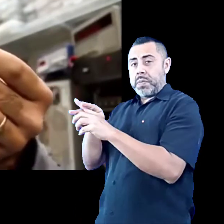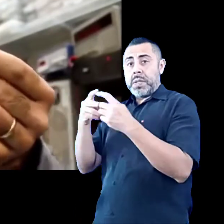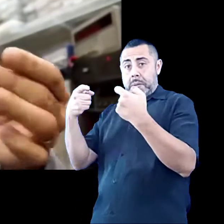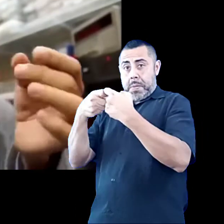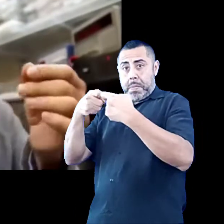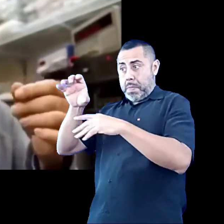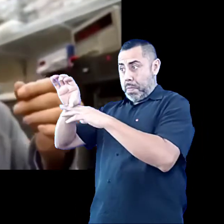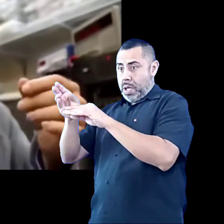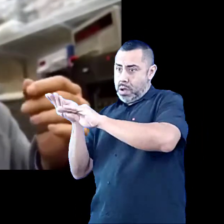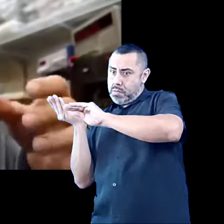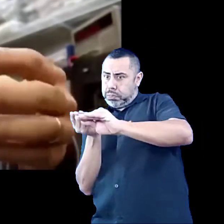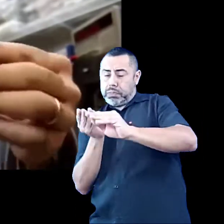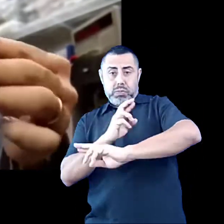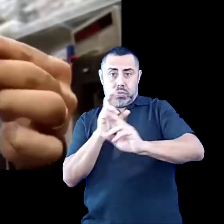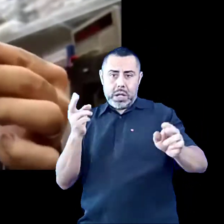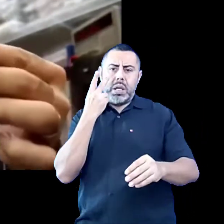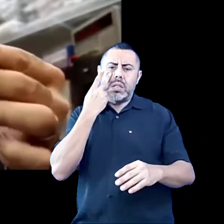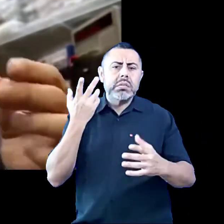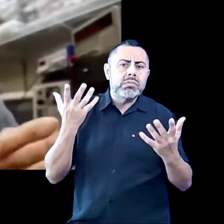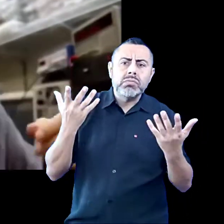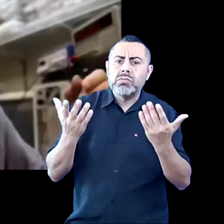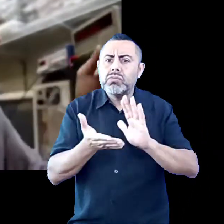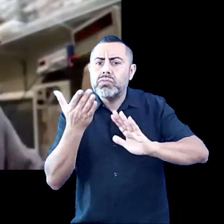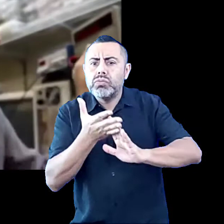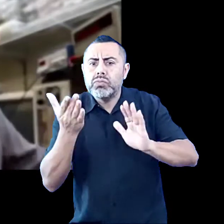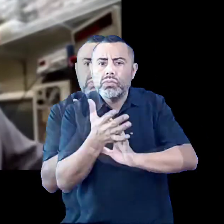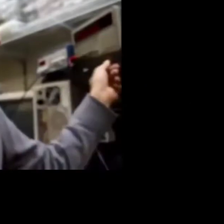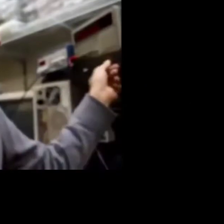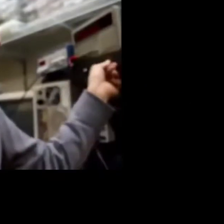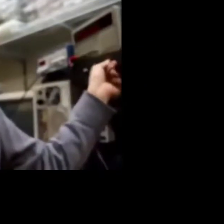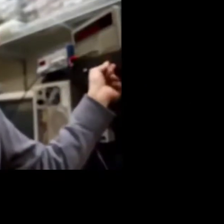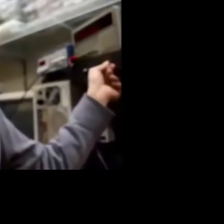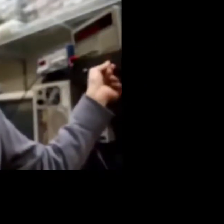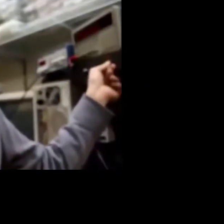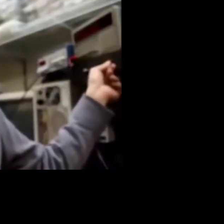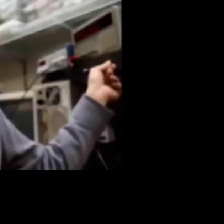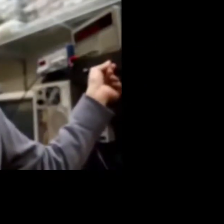in and turn the power supply on, so you can see what's going on.